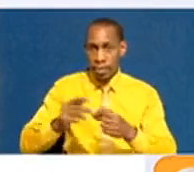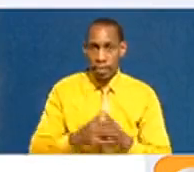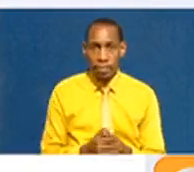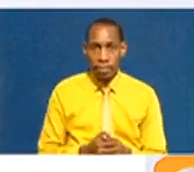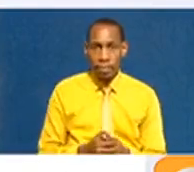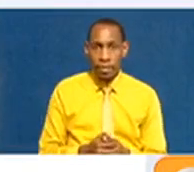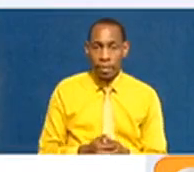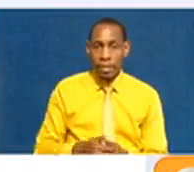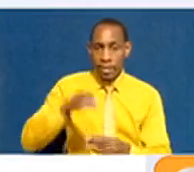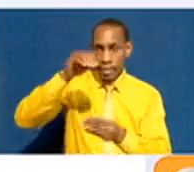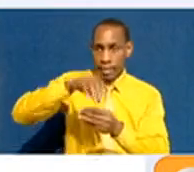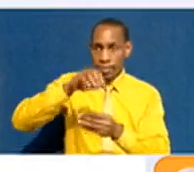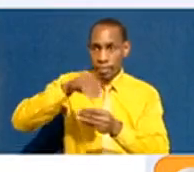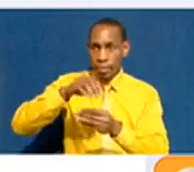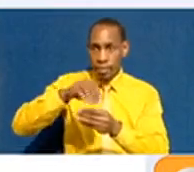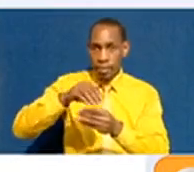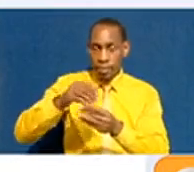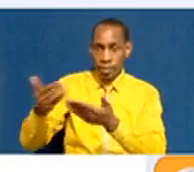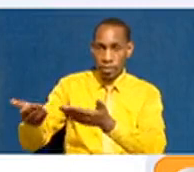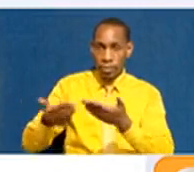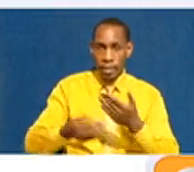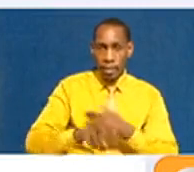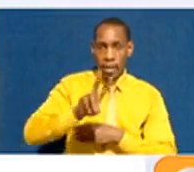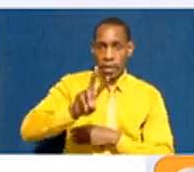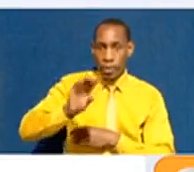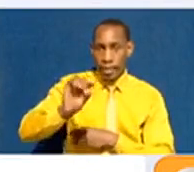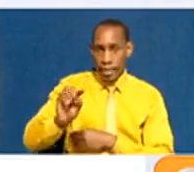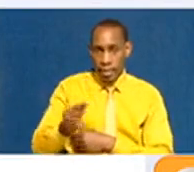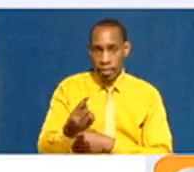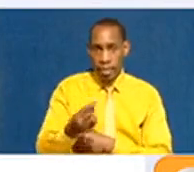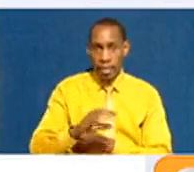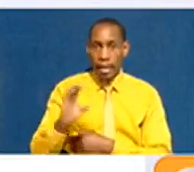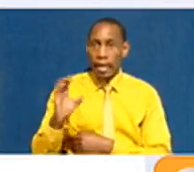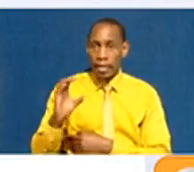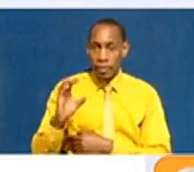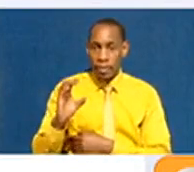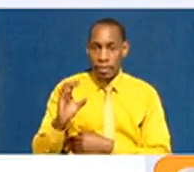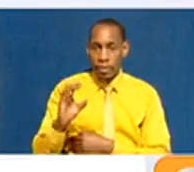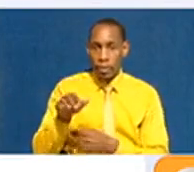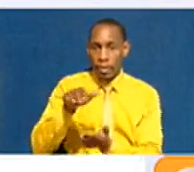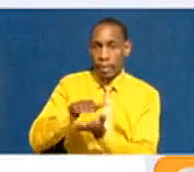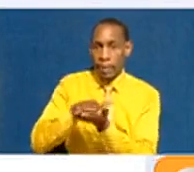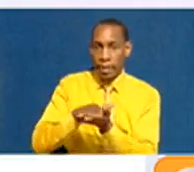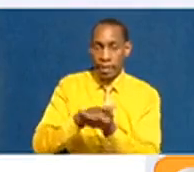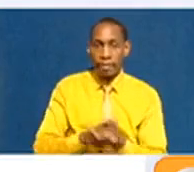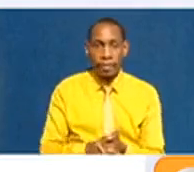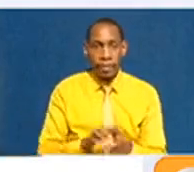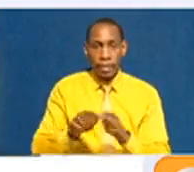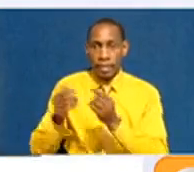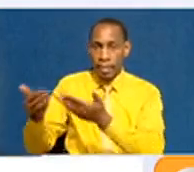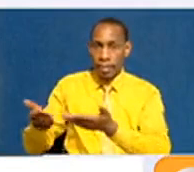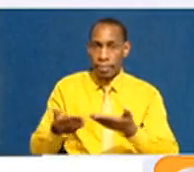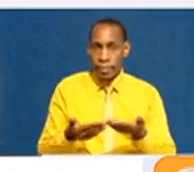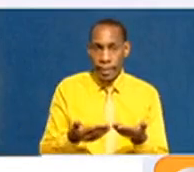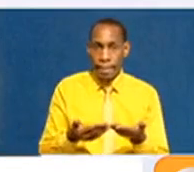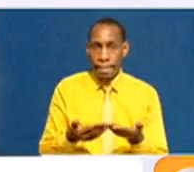those deposits bring in 20,000 customers to the bank, and also brings